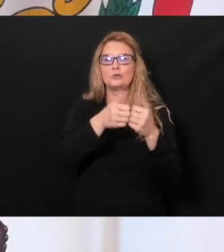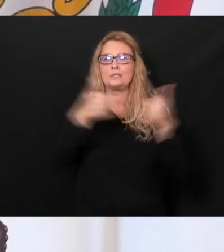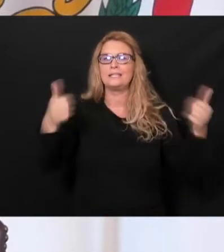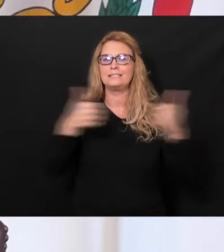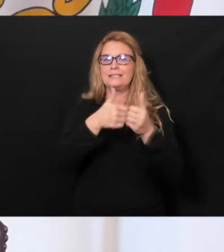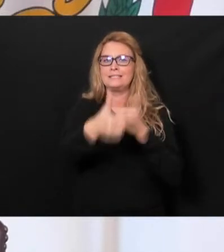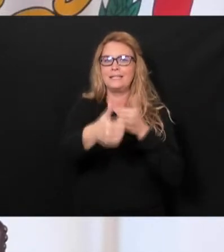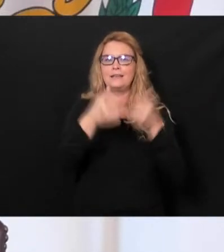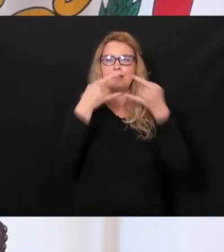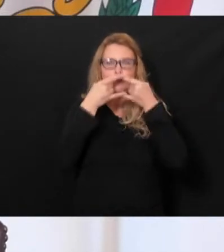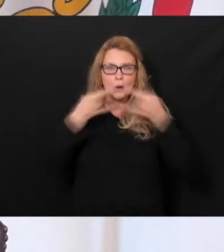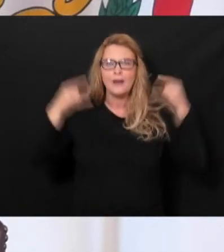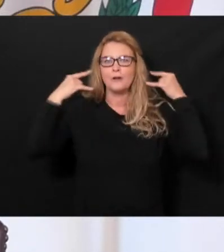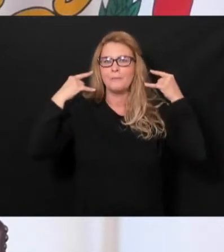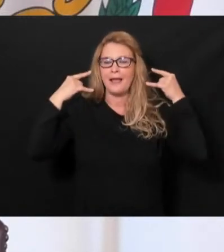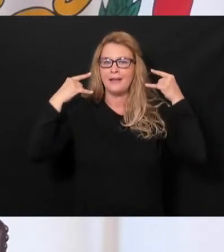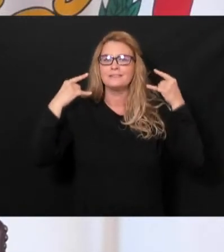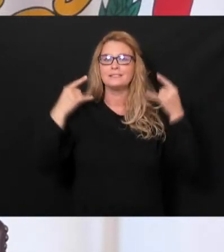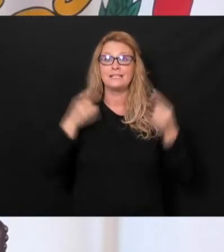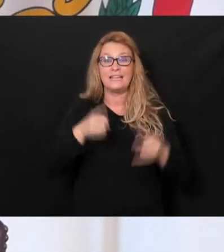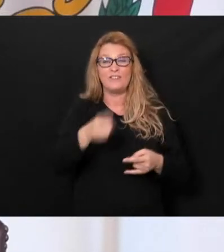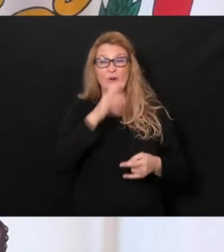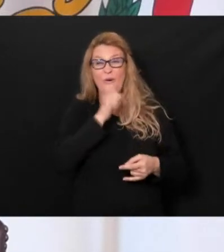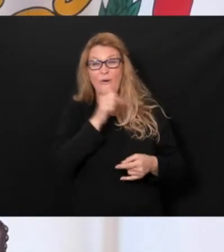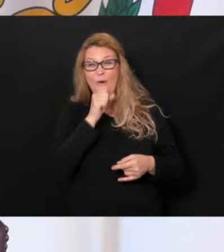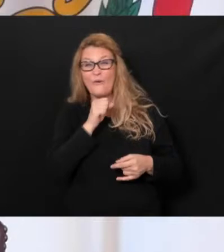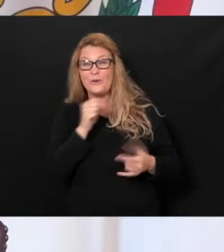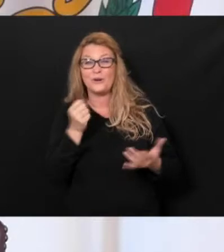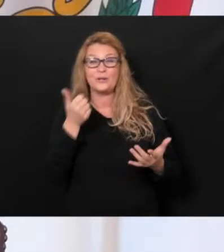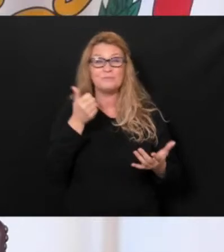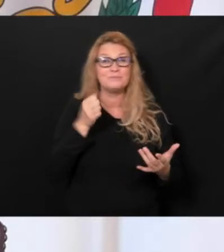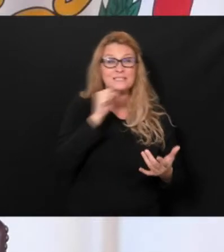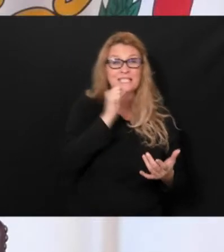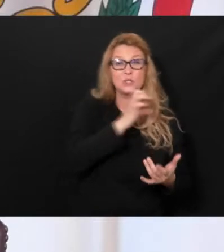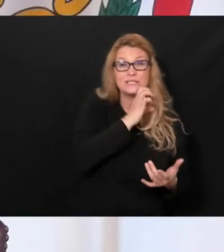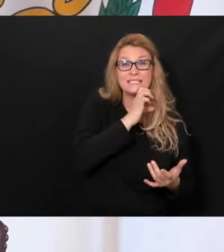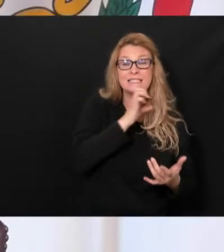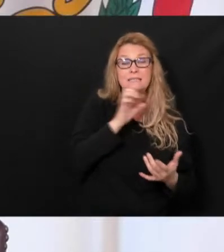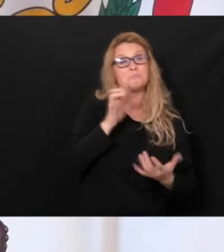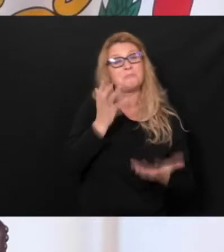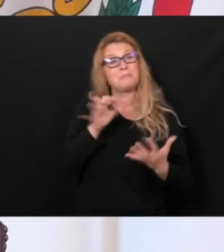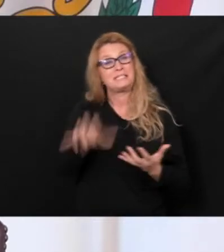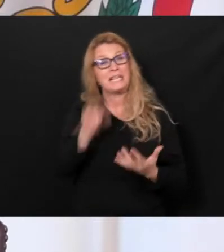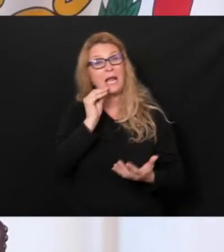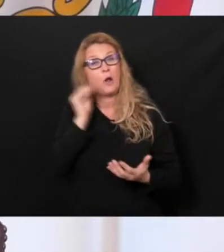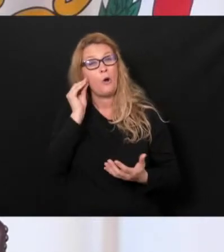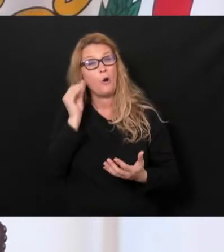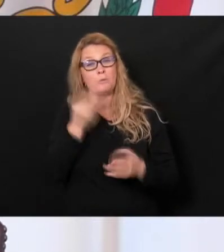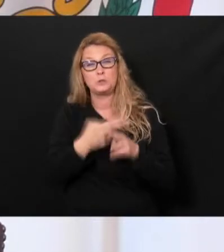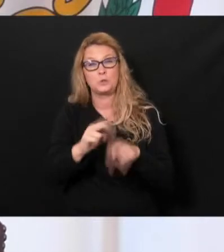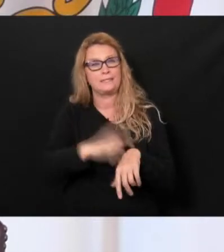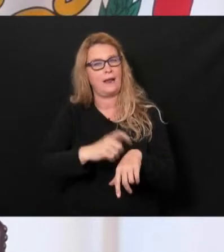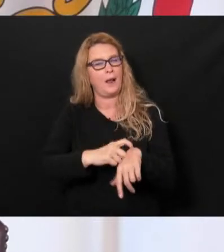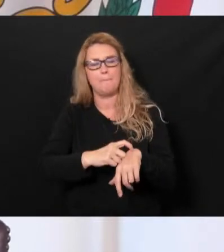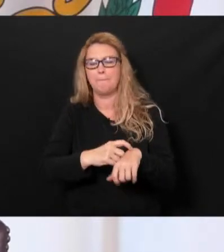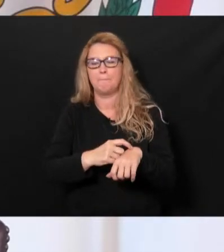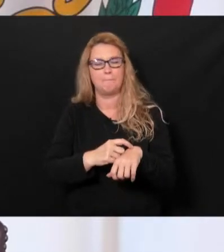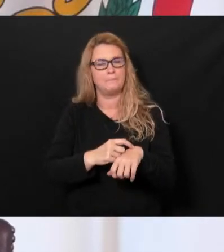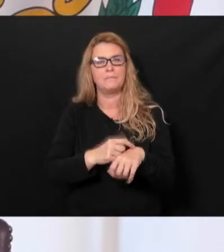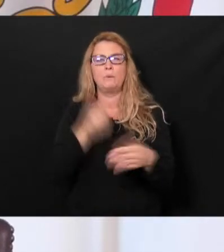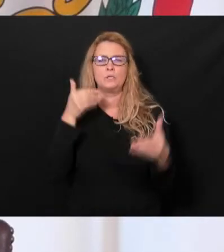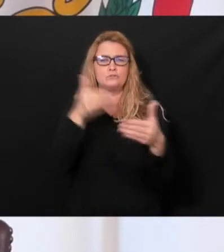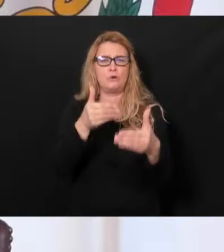And if you're elderly, you can get your services online right now. We're close. We're